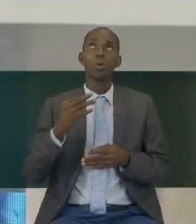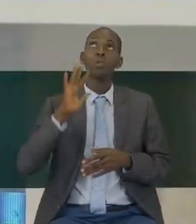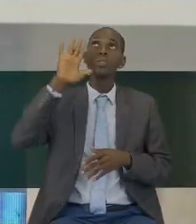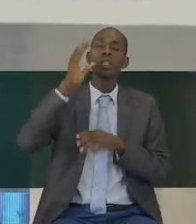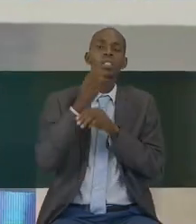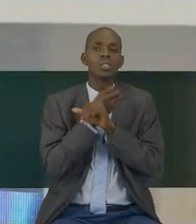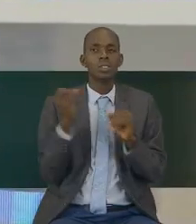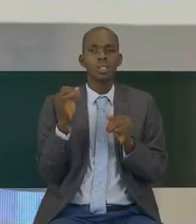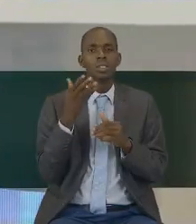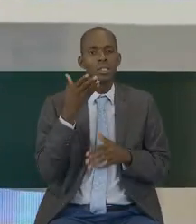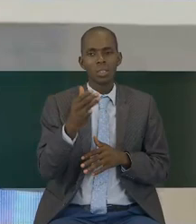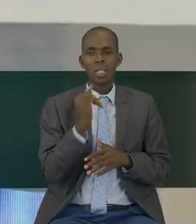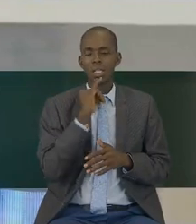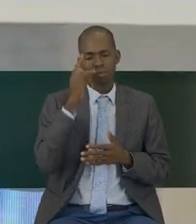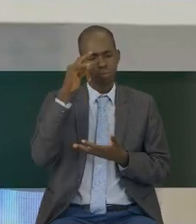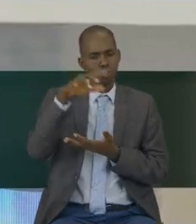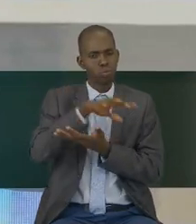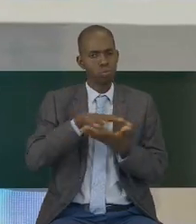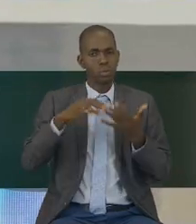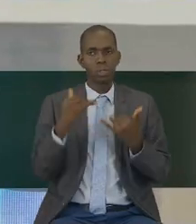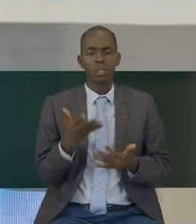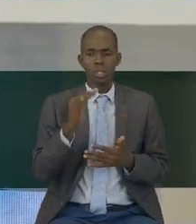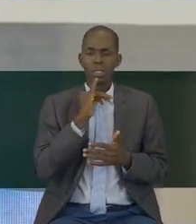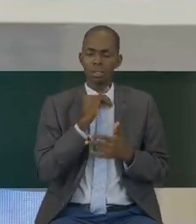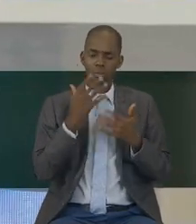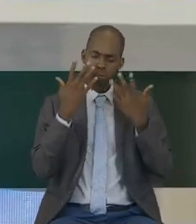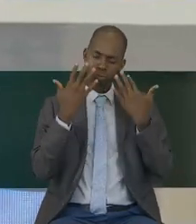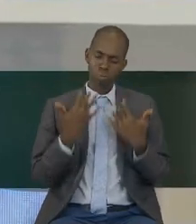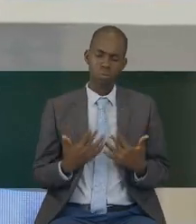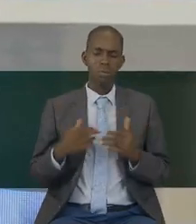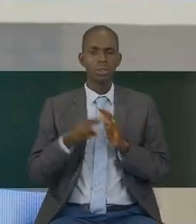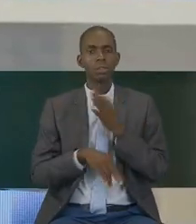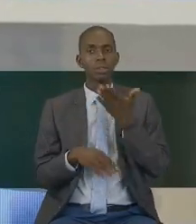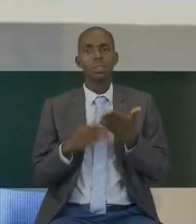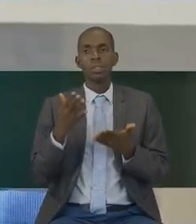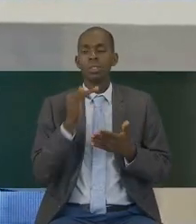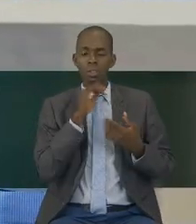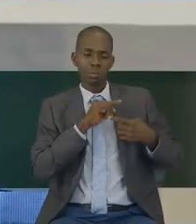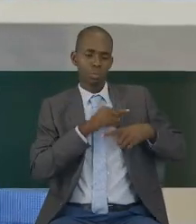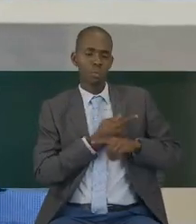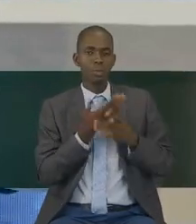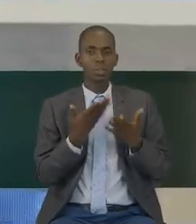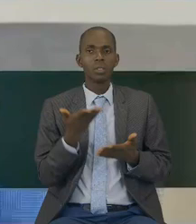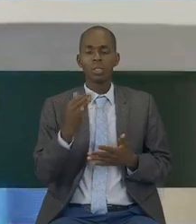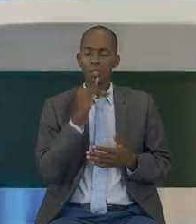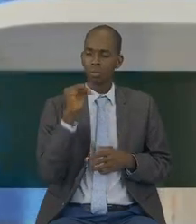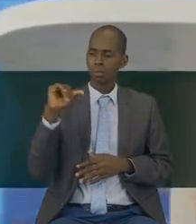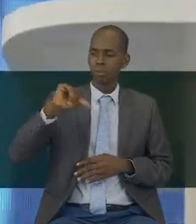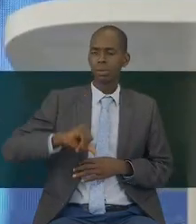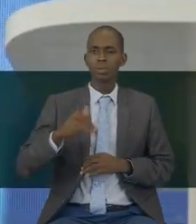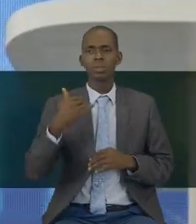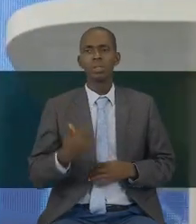There's confusion now, and there is sadness now, there is grief now, there is condemnation now, and